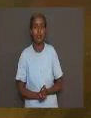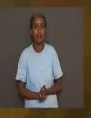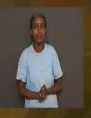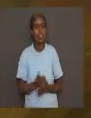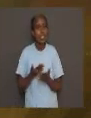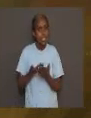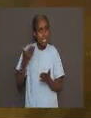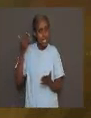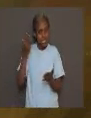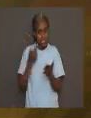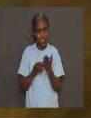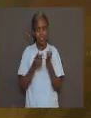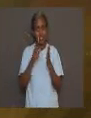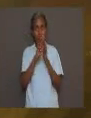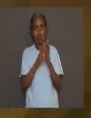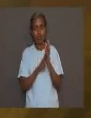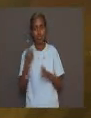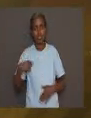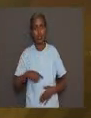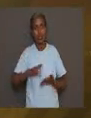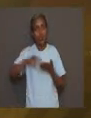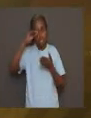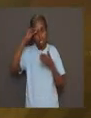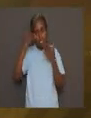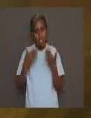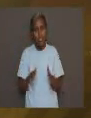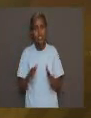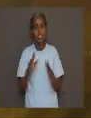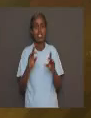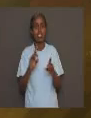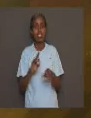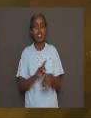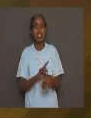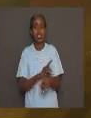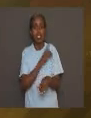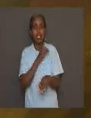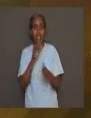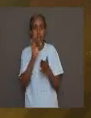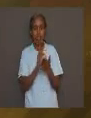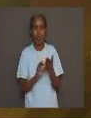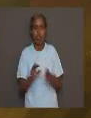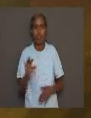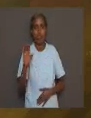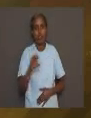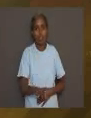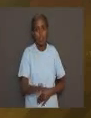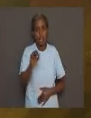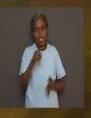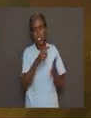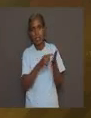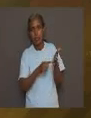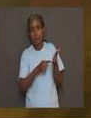Earlier in this unit, we learned the distance formula for finding the